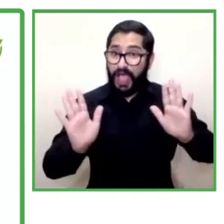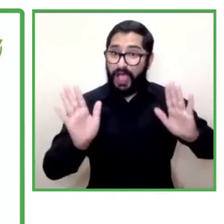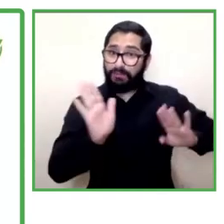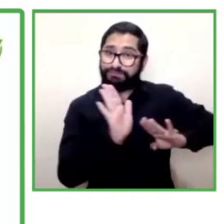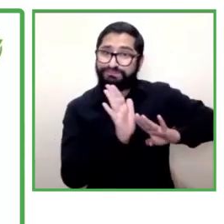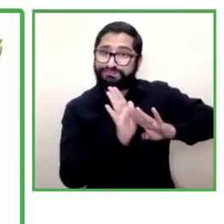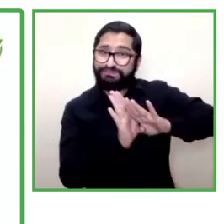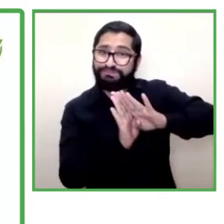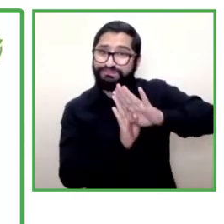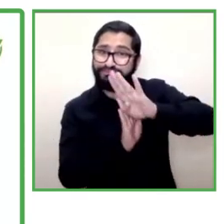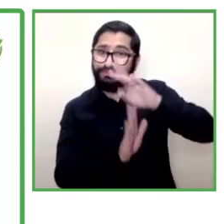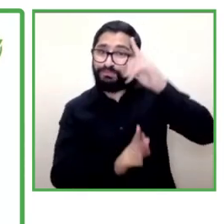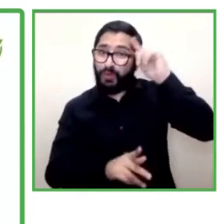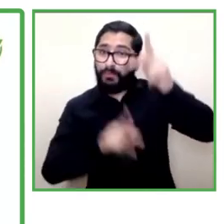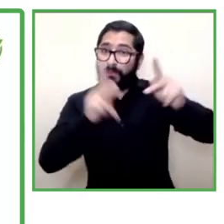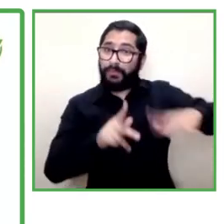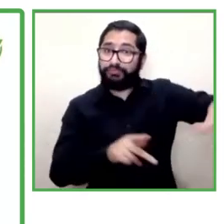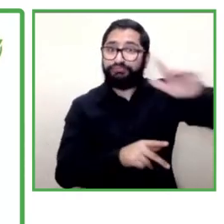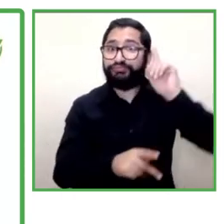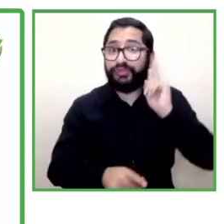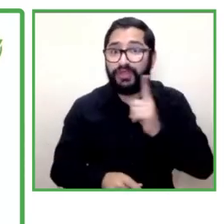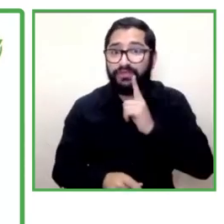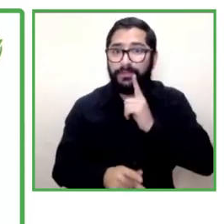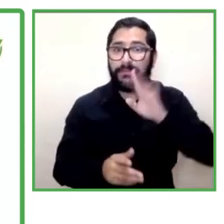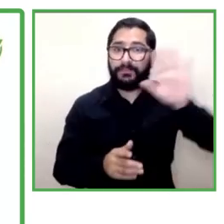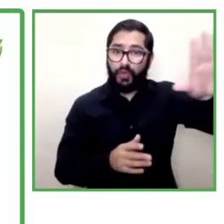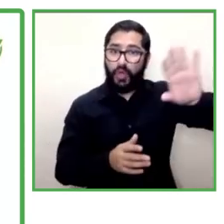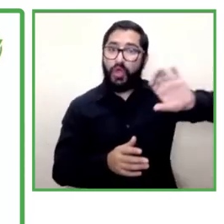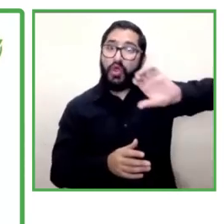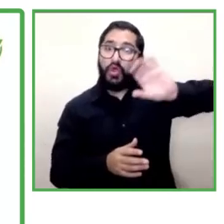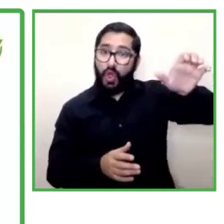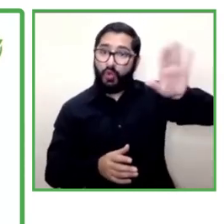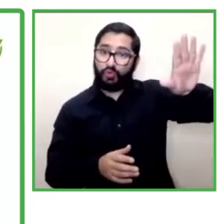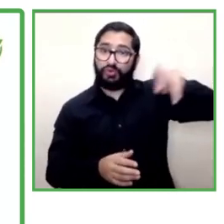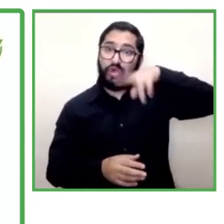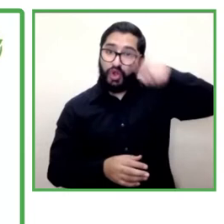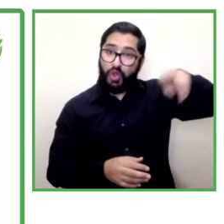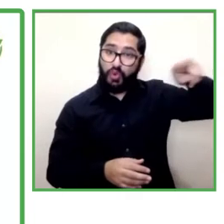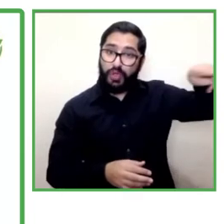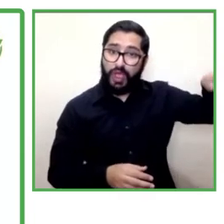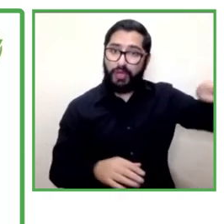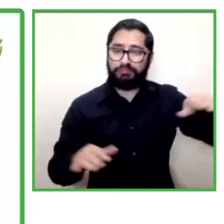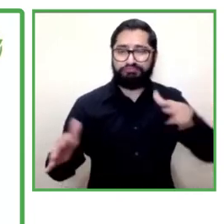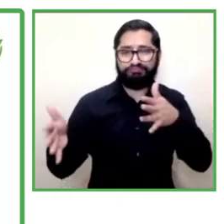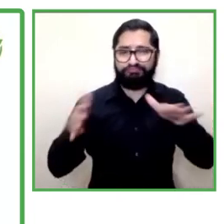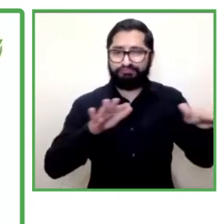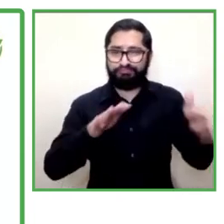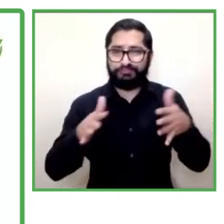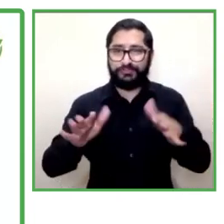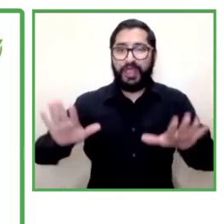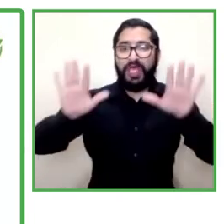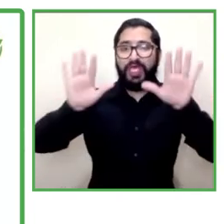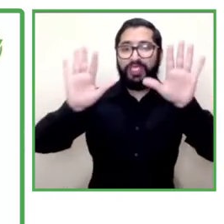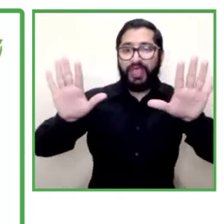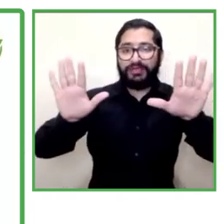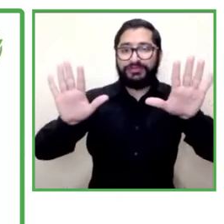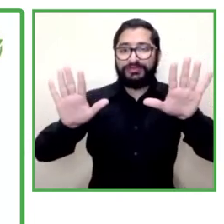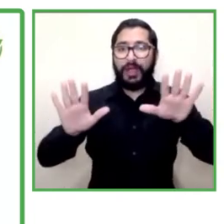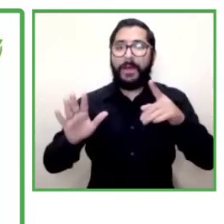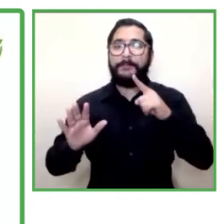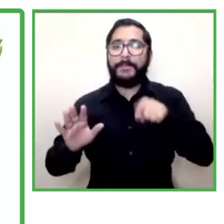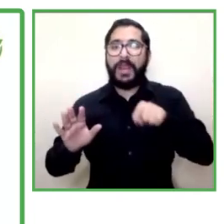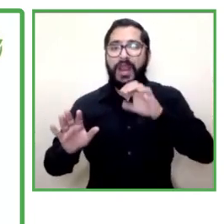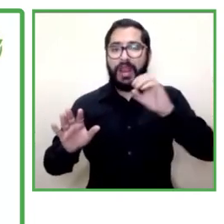growth, specifically through mom groups and dad groups and parents groups in Norway. And we have now